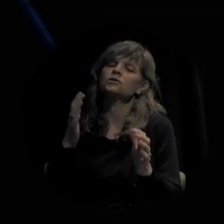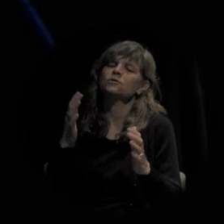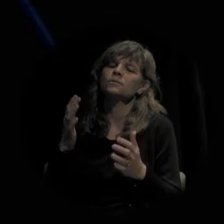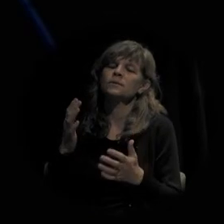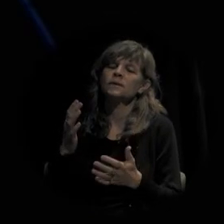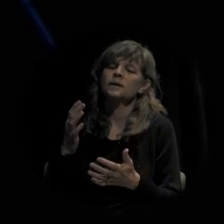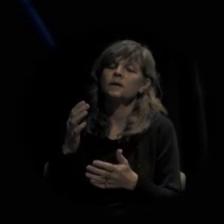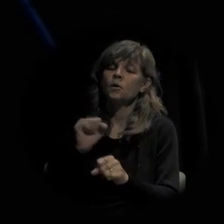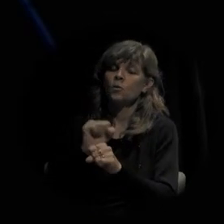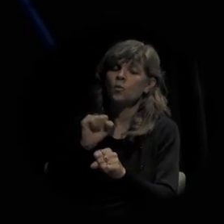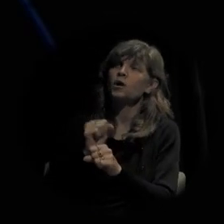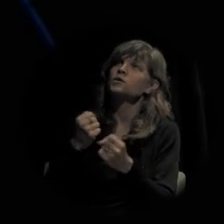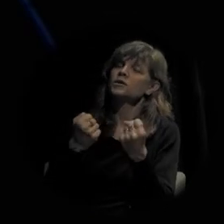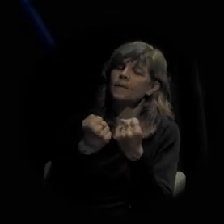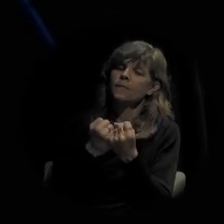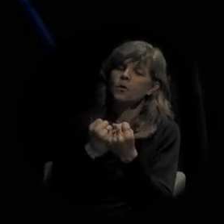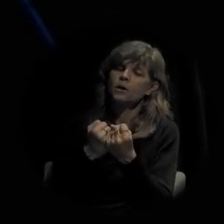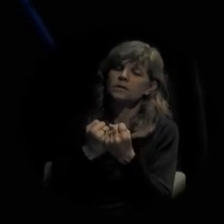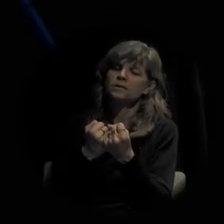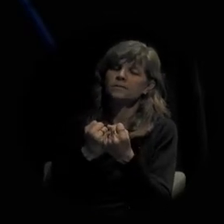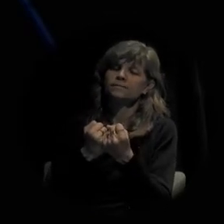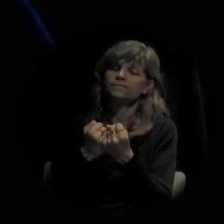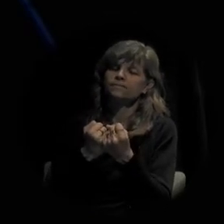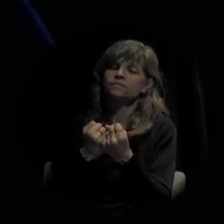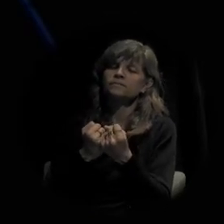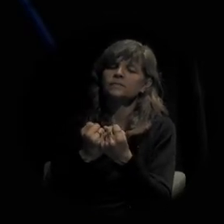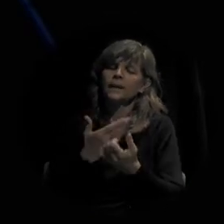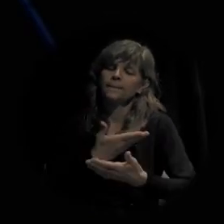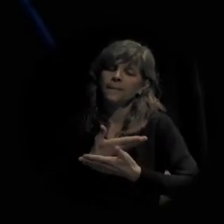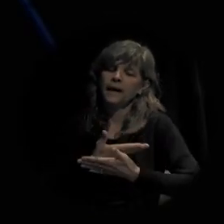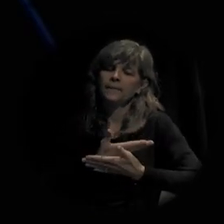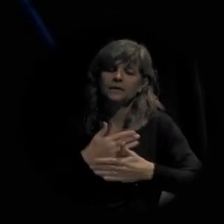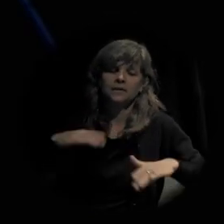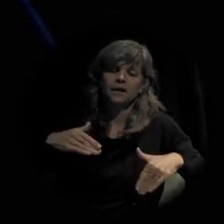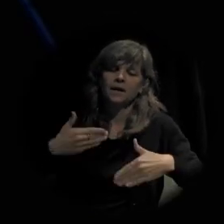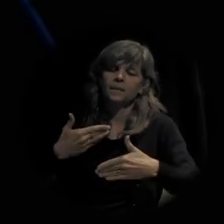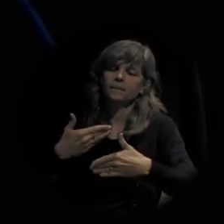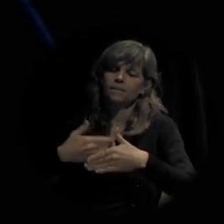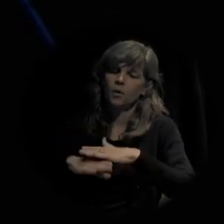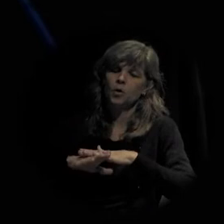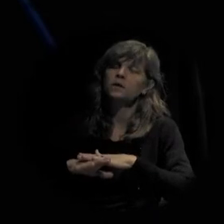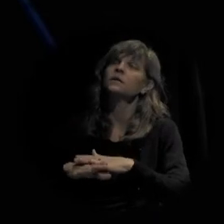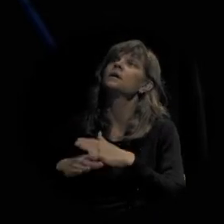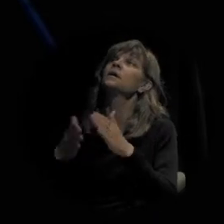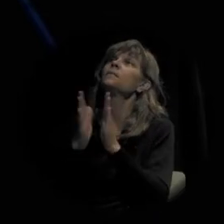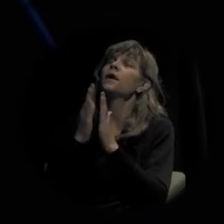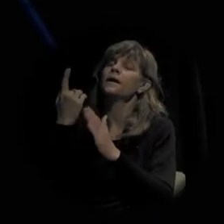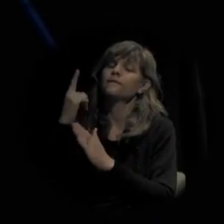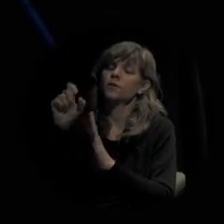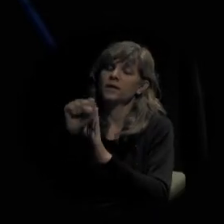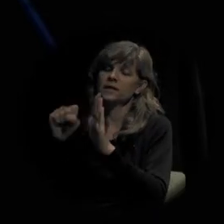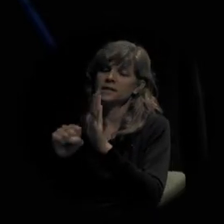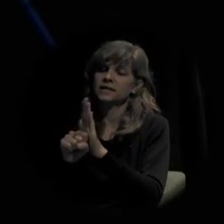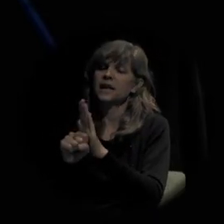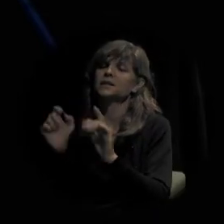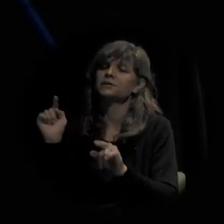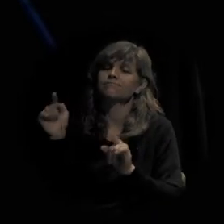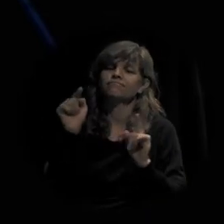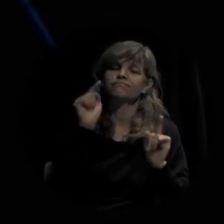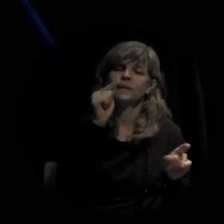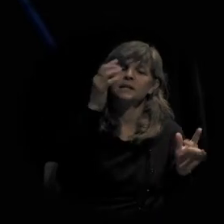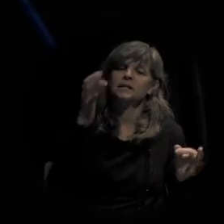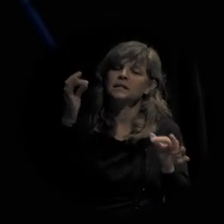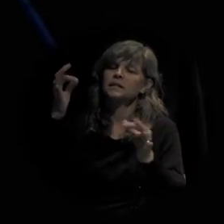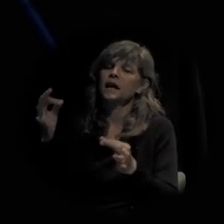lives. We thank you for the decision of the Supreme Court that gives authority back to the states in this area. We pray for the leaders of